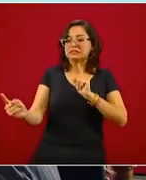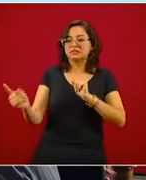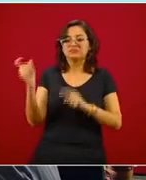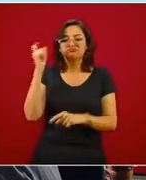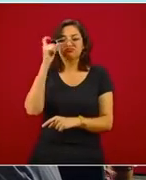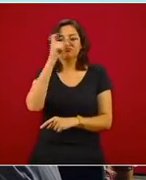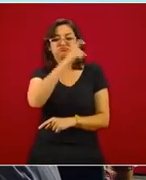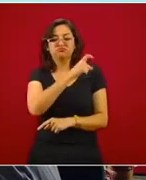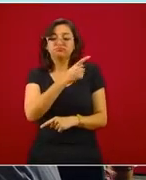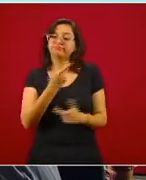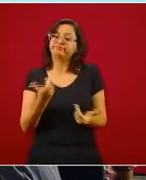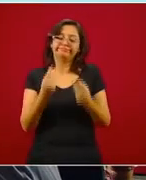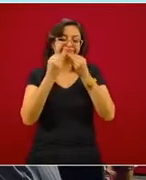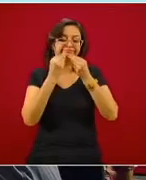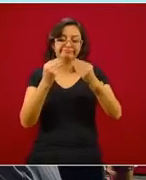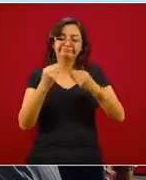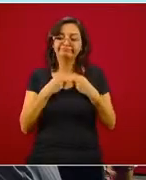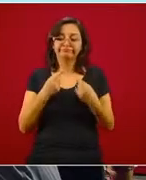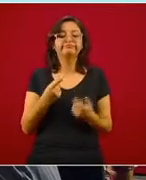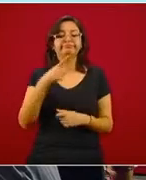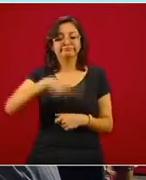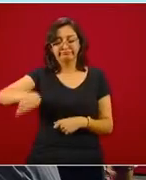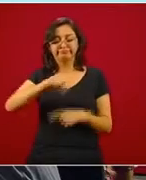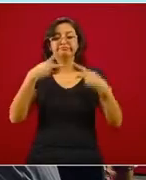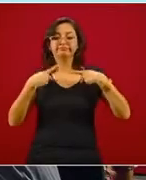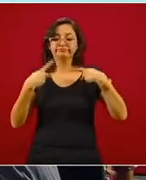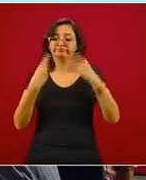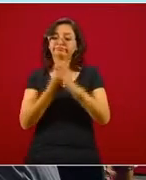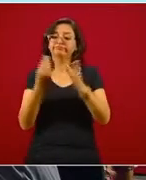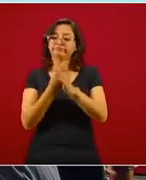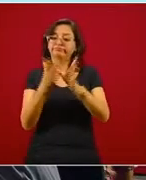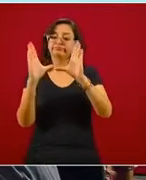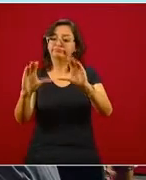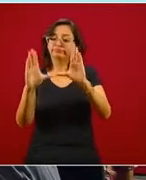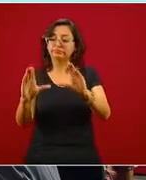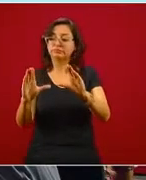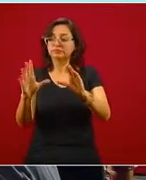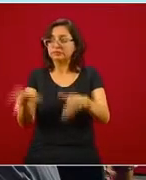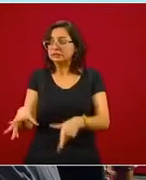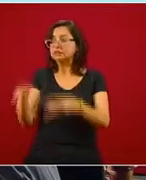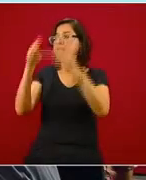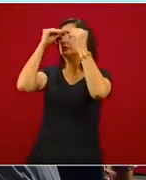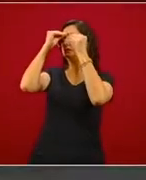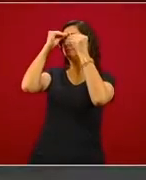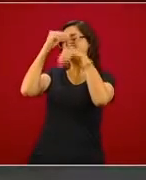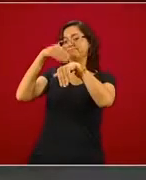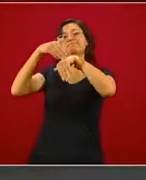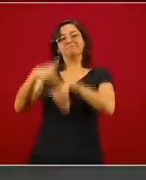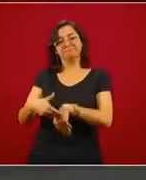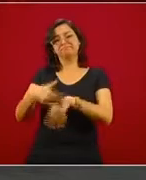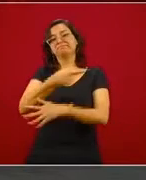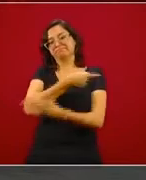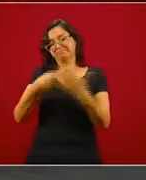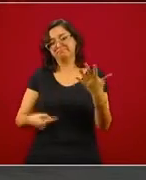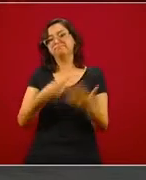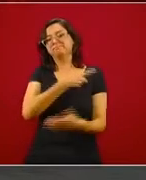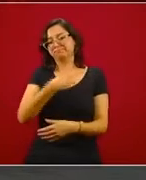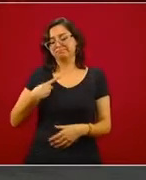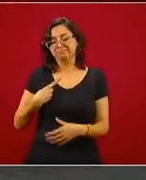measures. Maybe we don't like the fact of not being able to eat with our coworkers or talking to them, but it is very important for